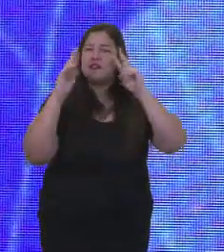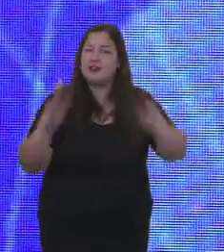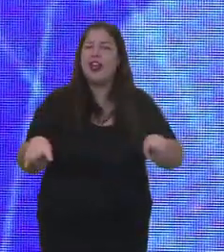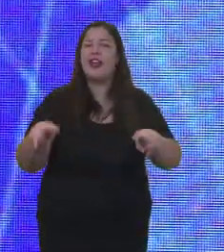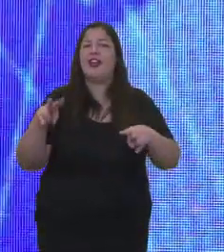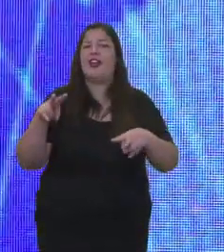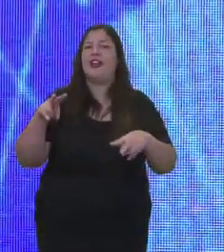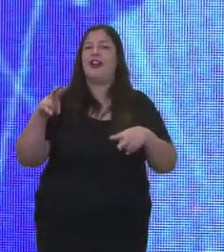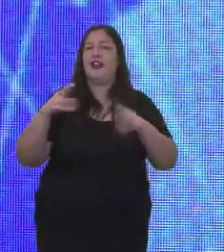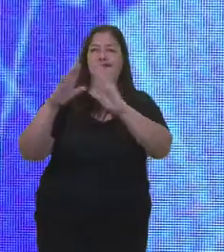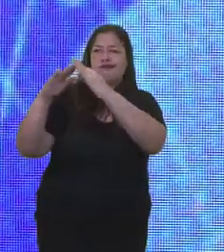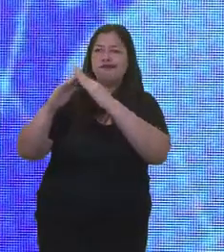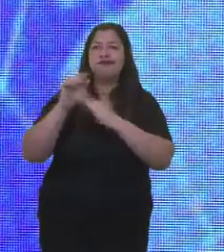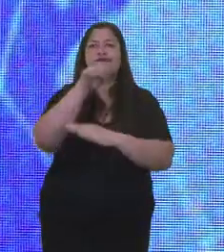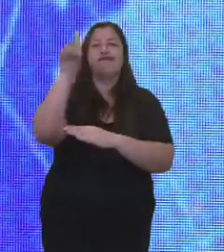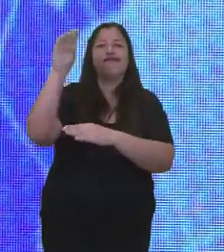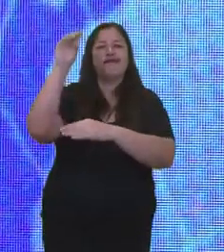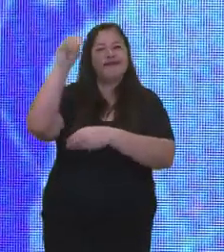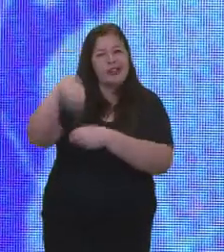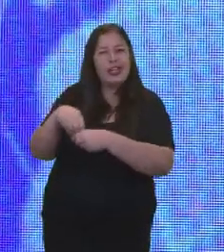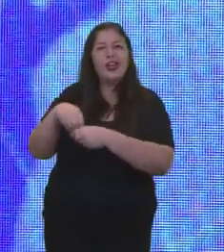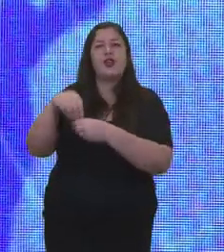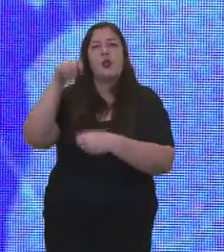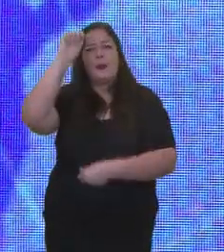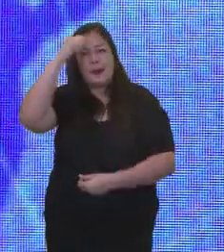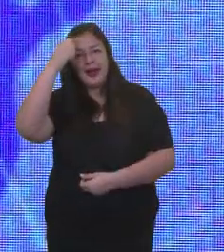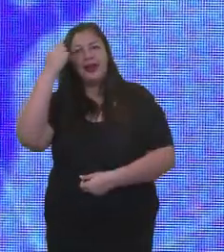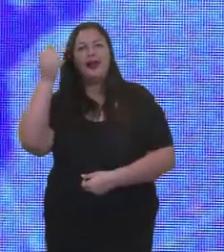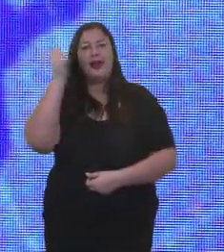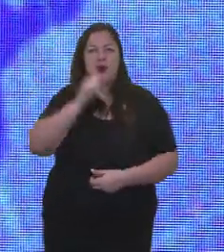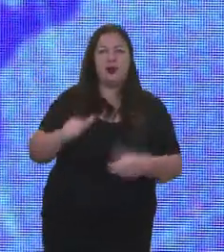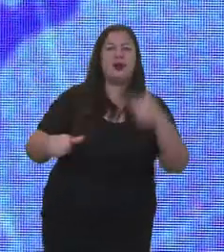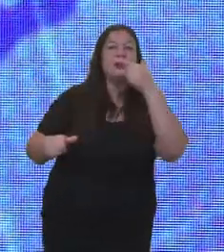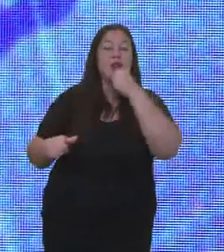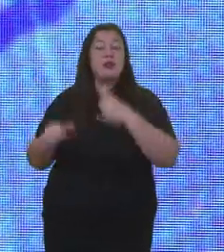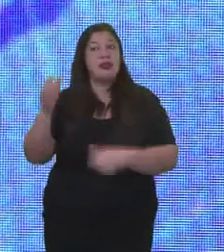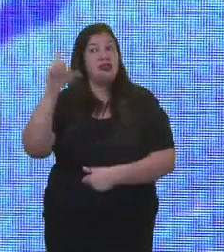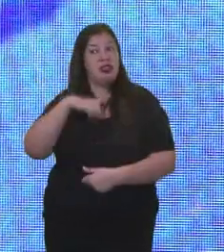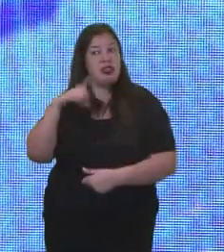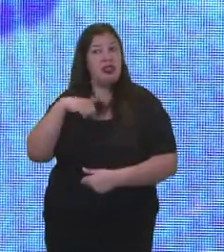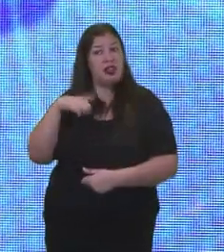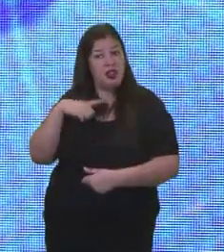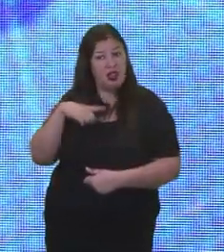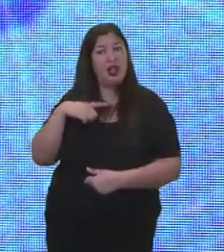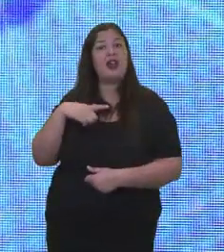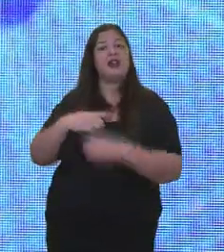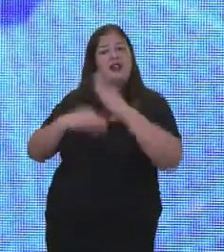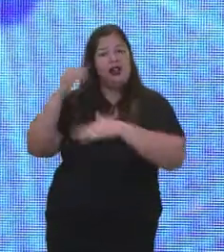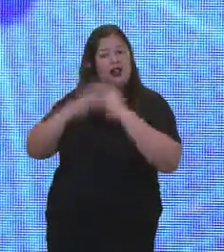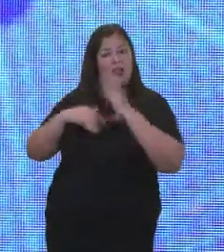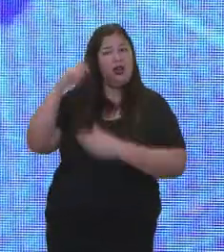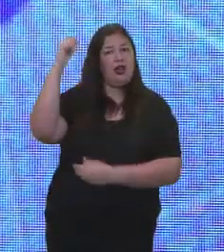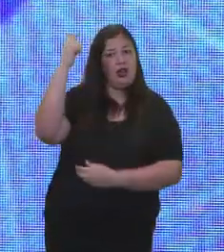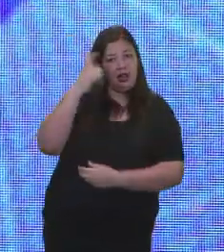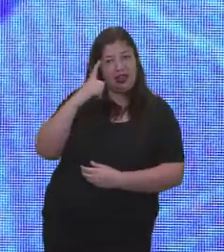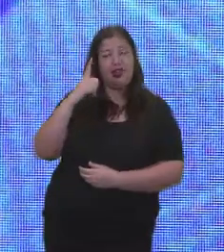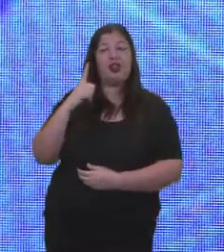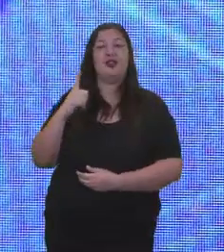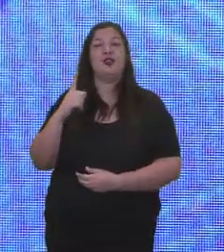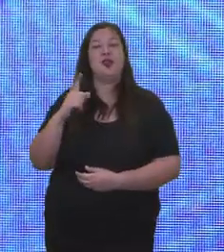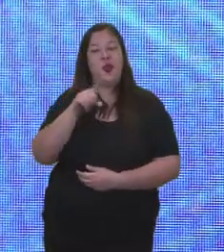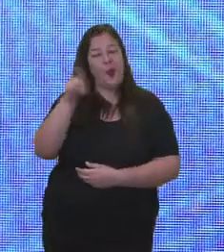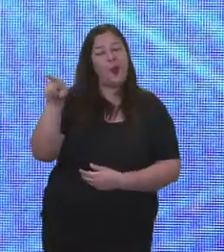the black people of the slums. They have talent and they can learn language and to master this language